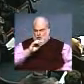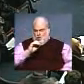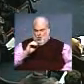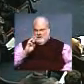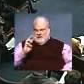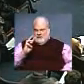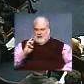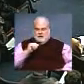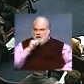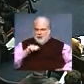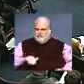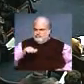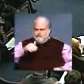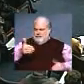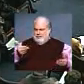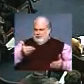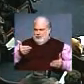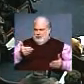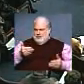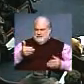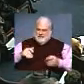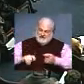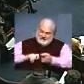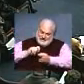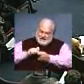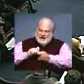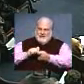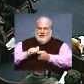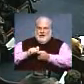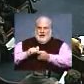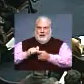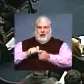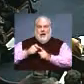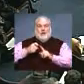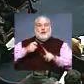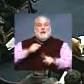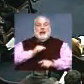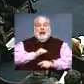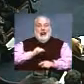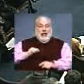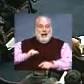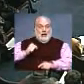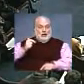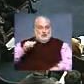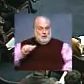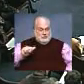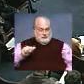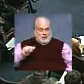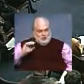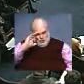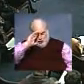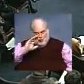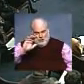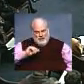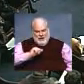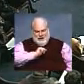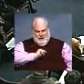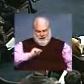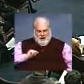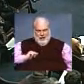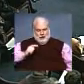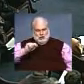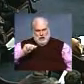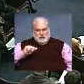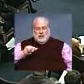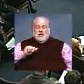I moved here specifically because of the feeling and everything that happens here. But I'm from Atlanta. And as I'm sure you all know, Atlanta is ripe with